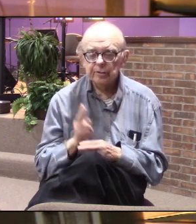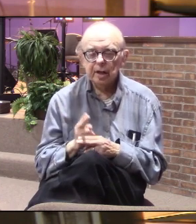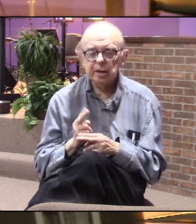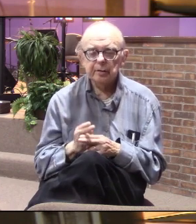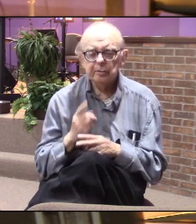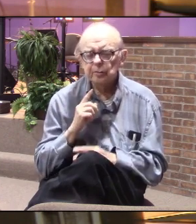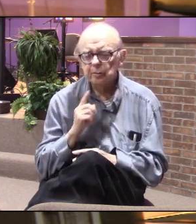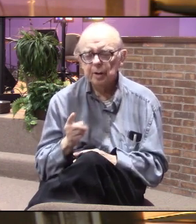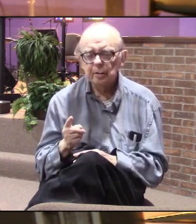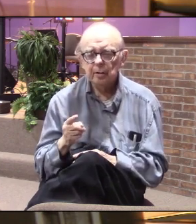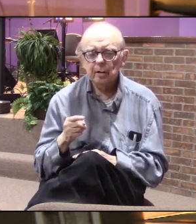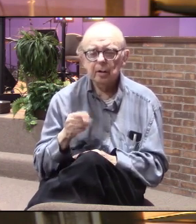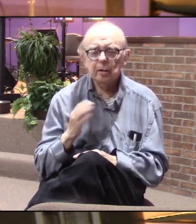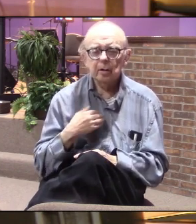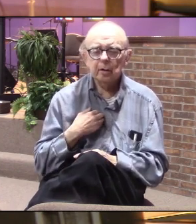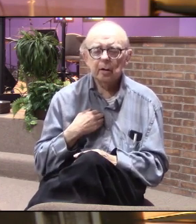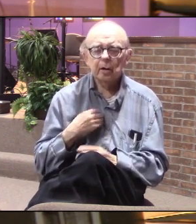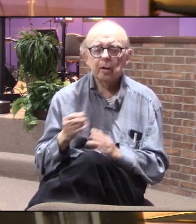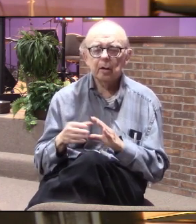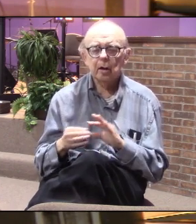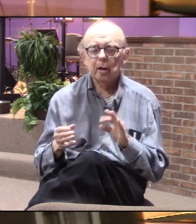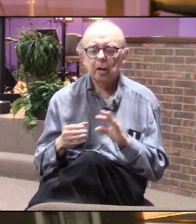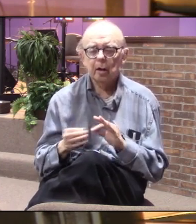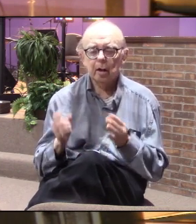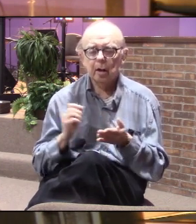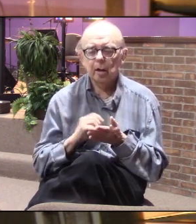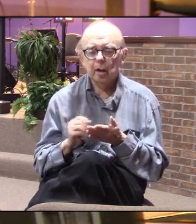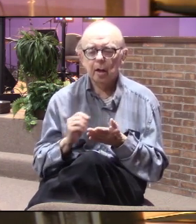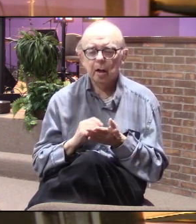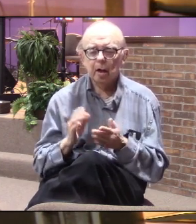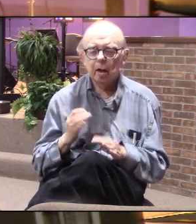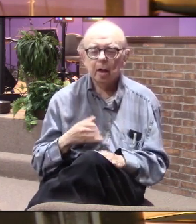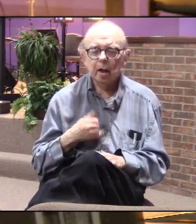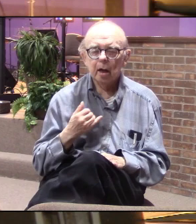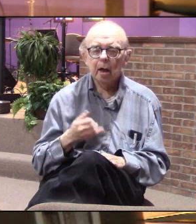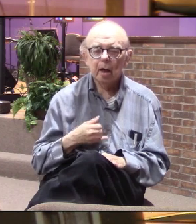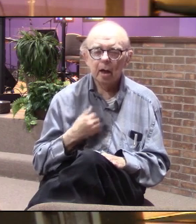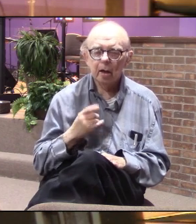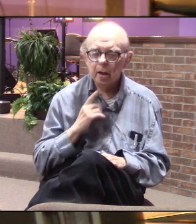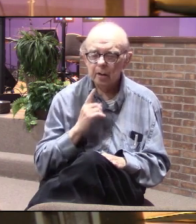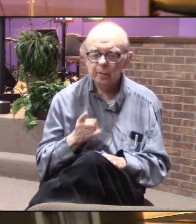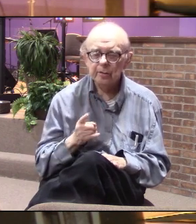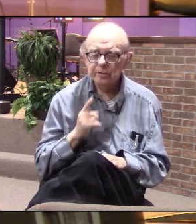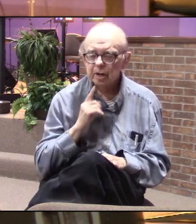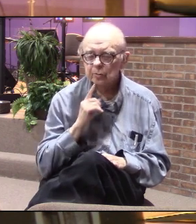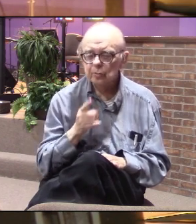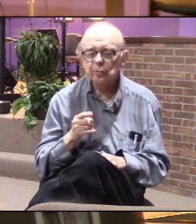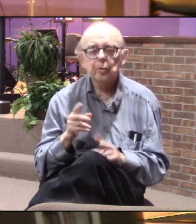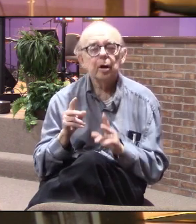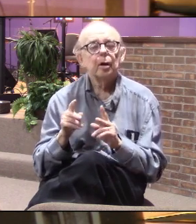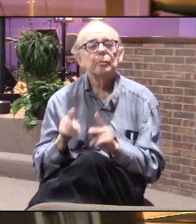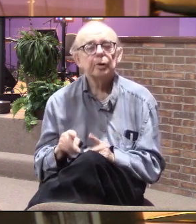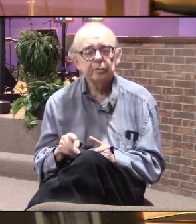So when God is having the story written, Jonah was a real person